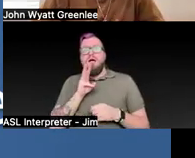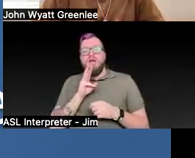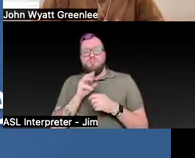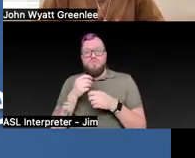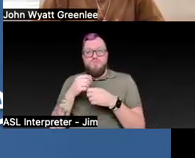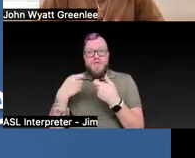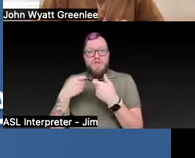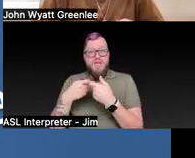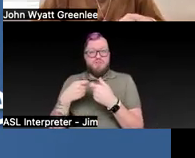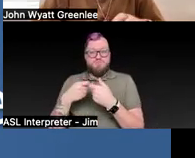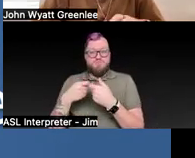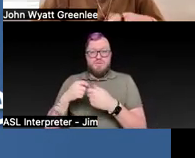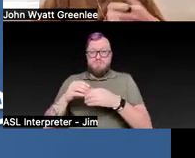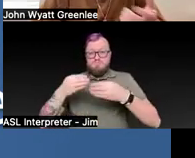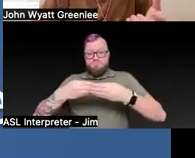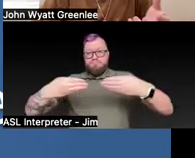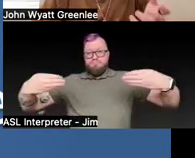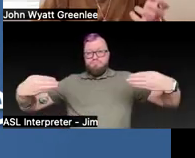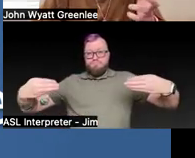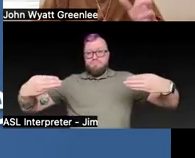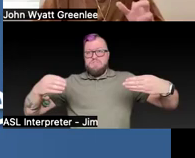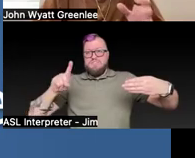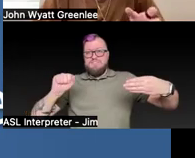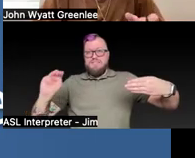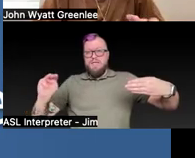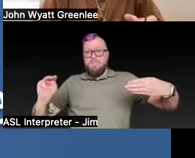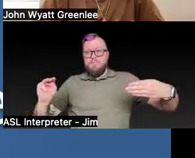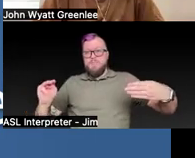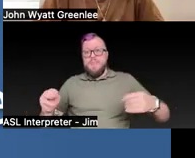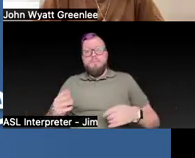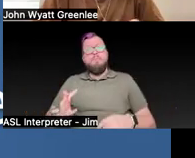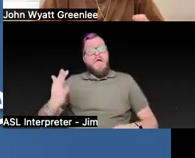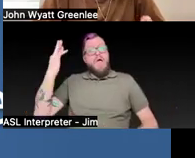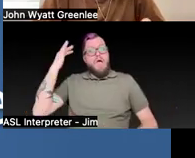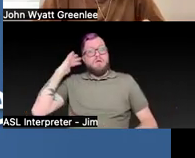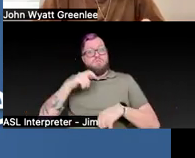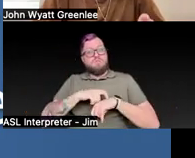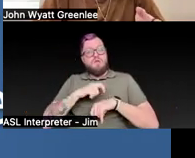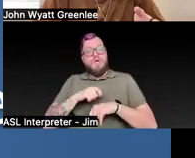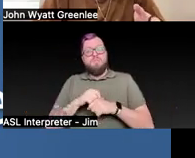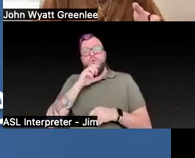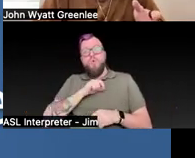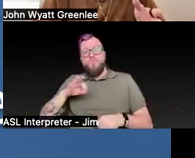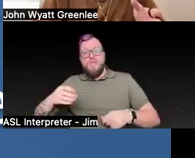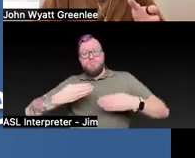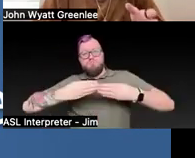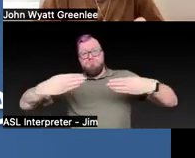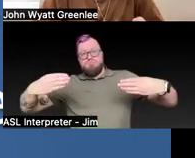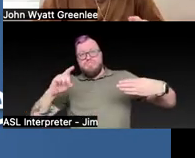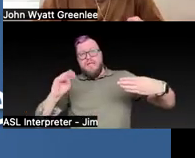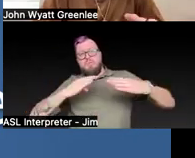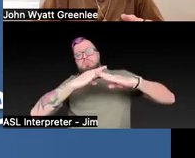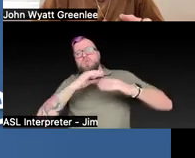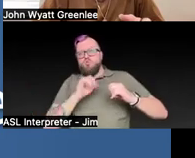habitats, and they could climb over and around medieval dams. That wasn't a real problem for them, but big hydroelectric dams pose